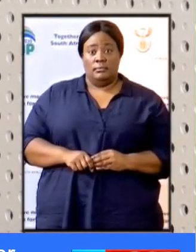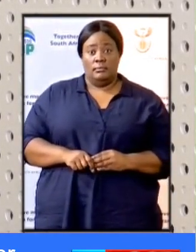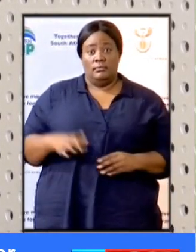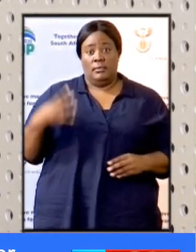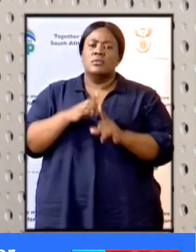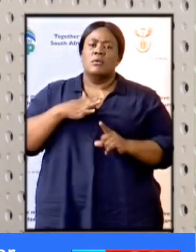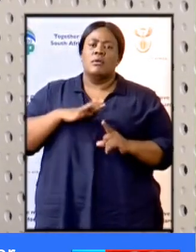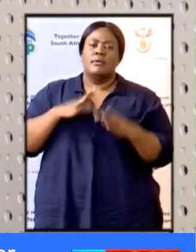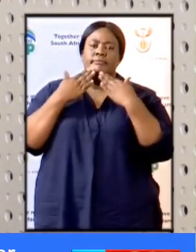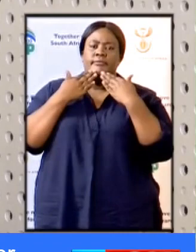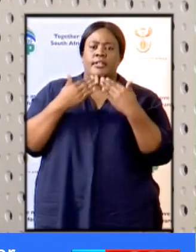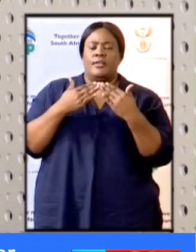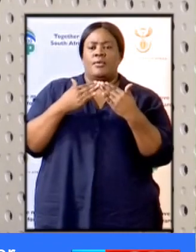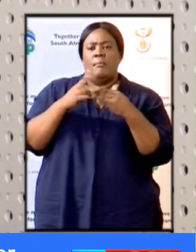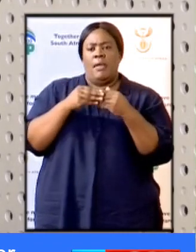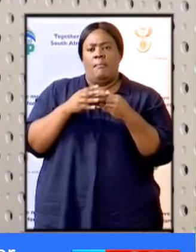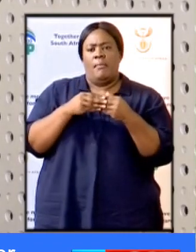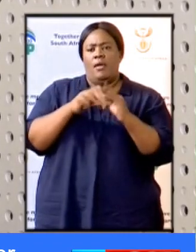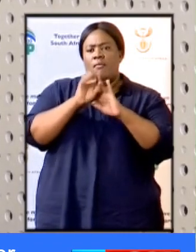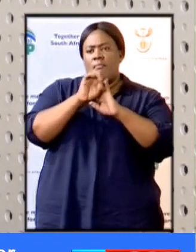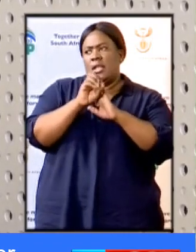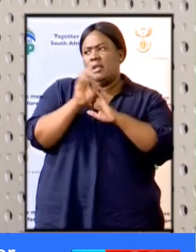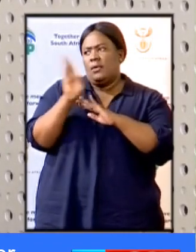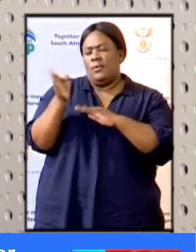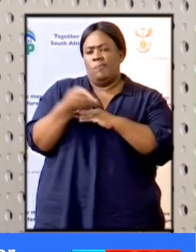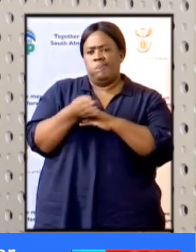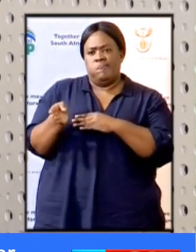Tembu, for your presence.